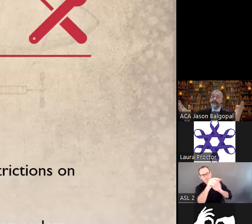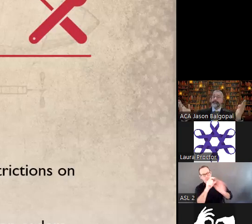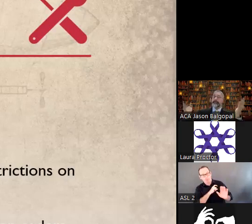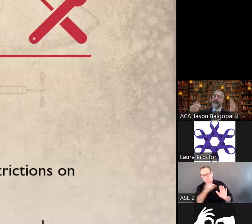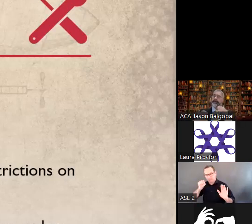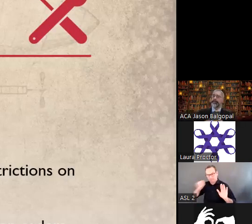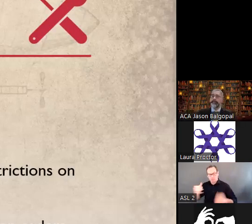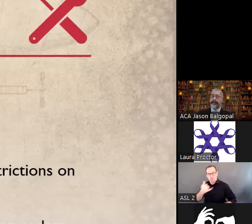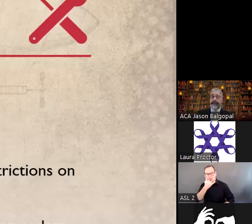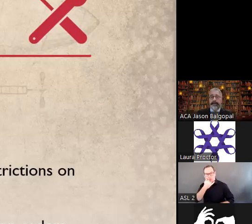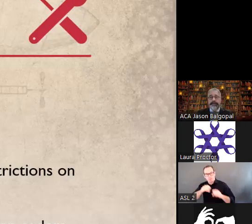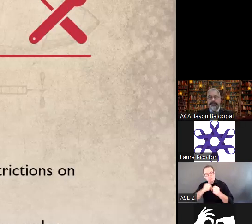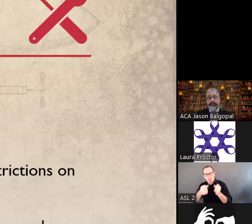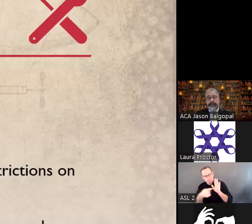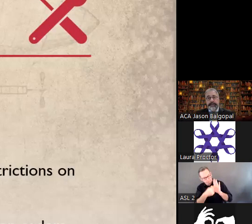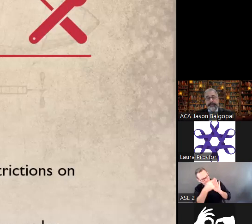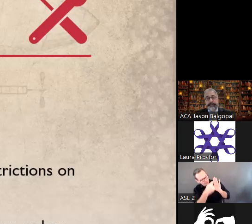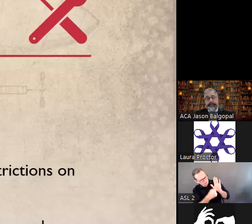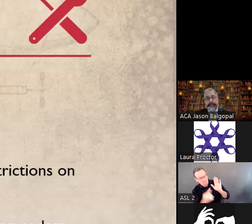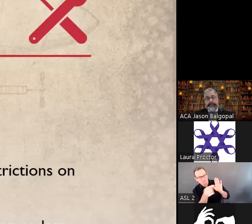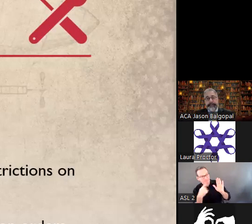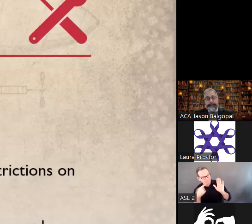or the computer system may have crashed.